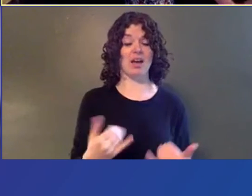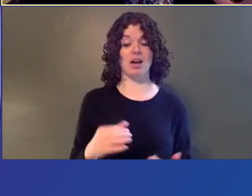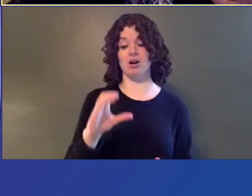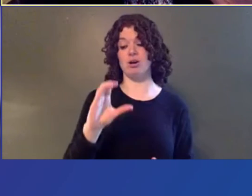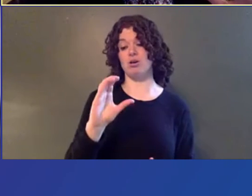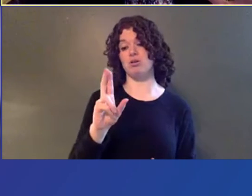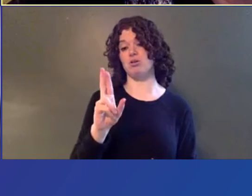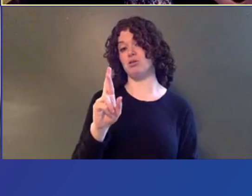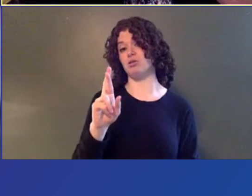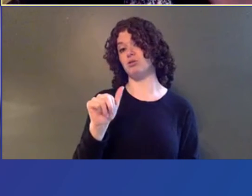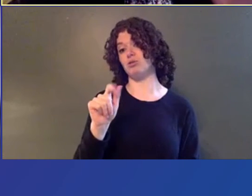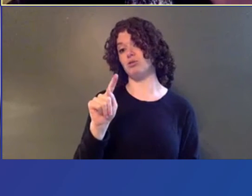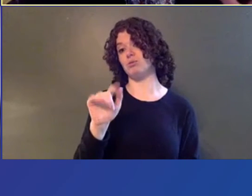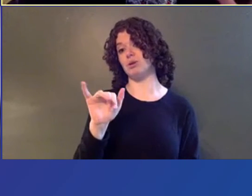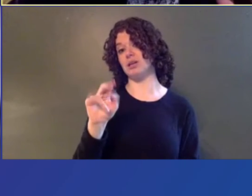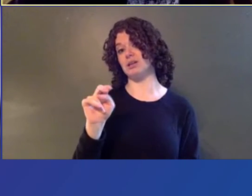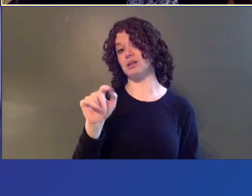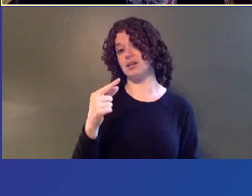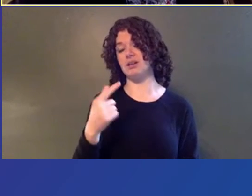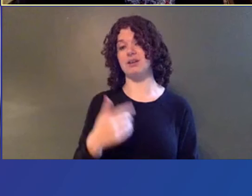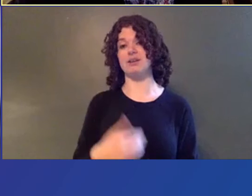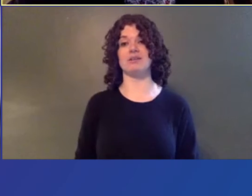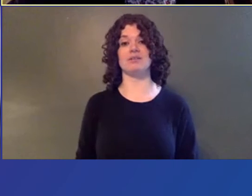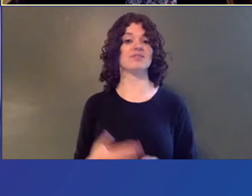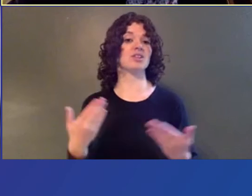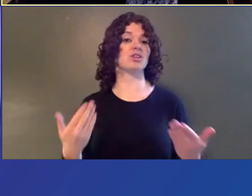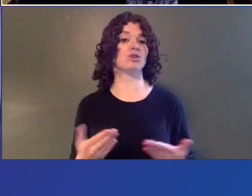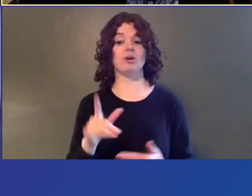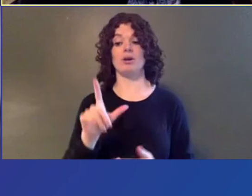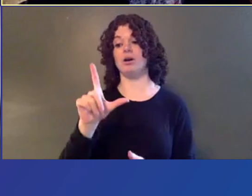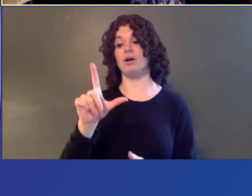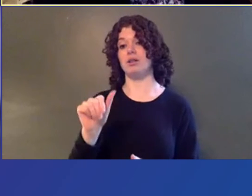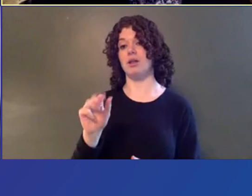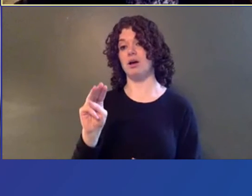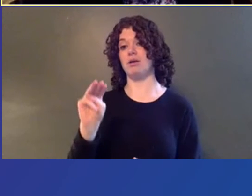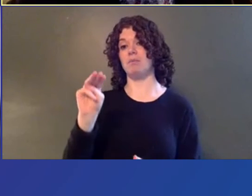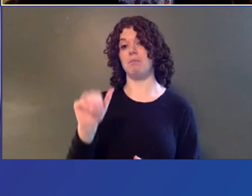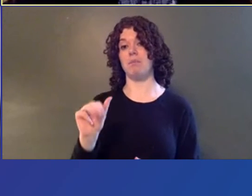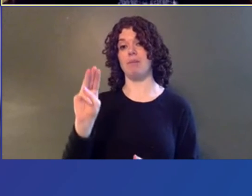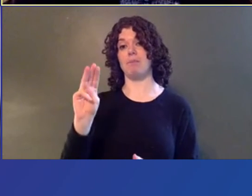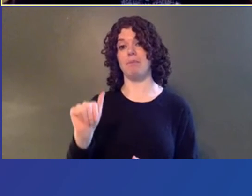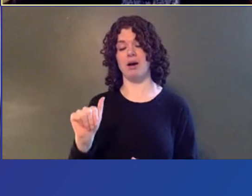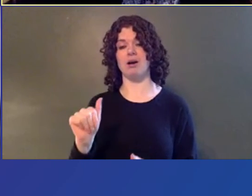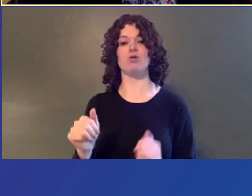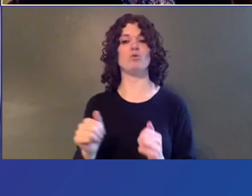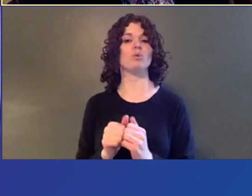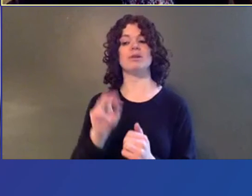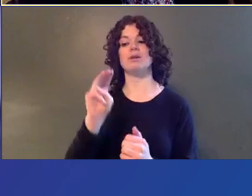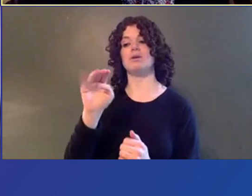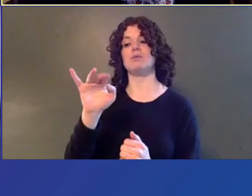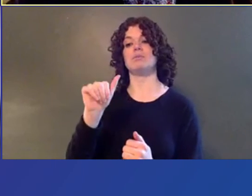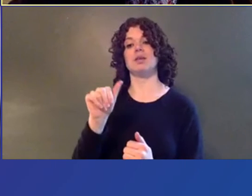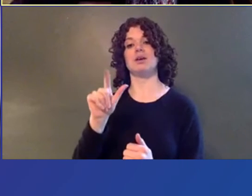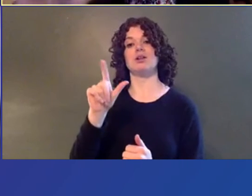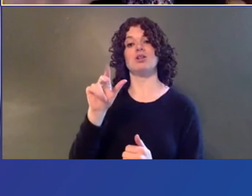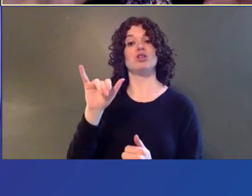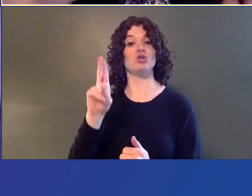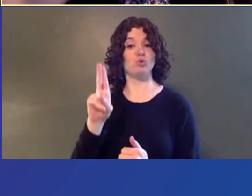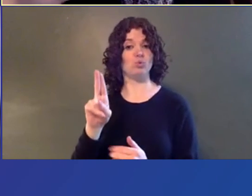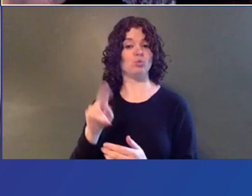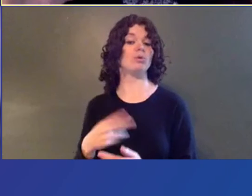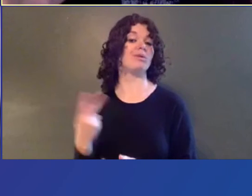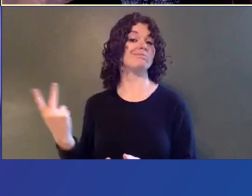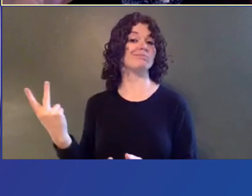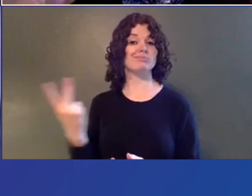it as at La Mama, myself and Nia Yu, who's the artistic director, we use